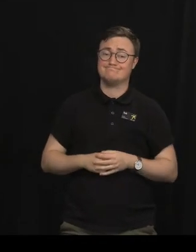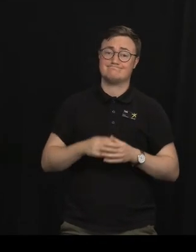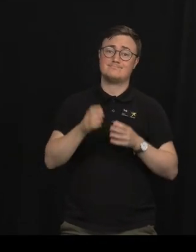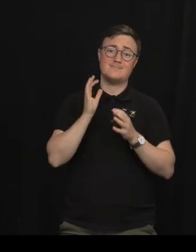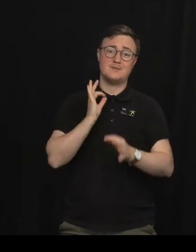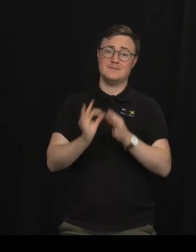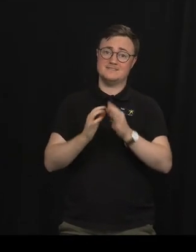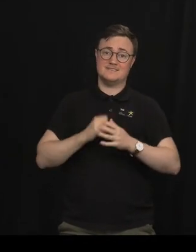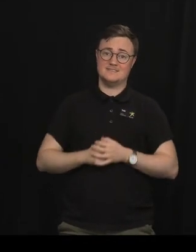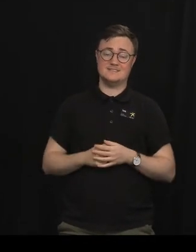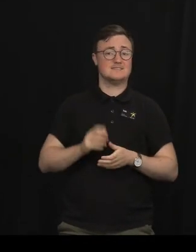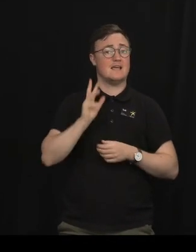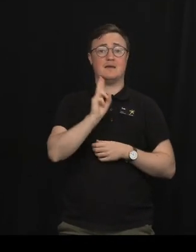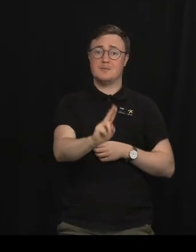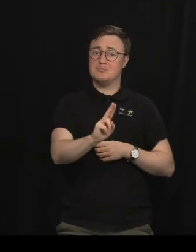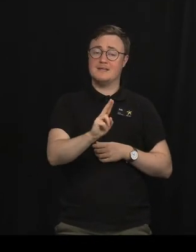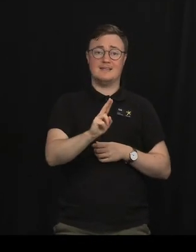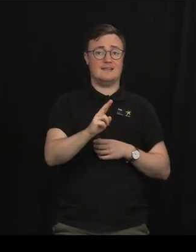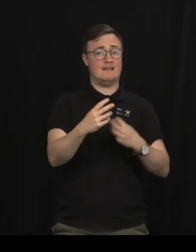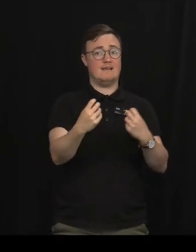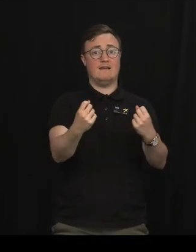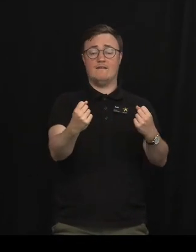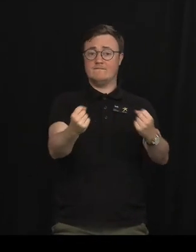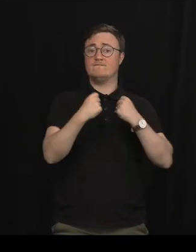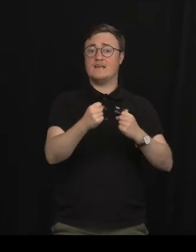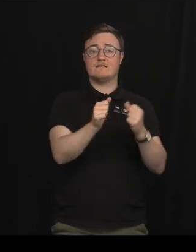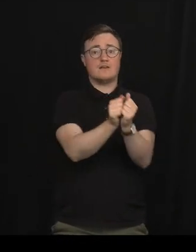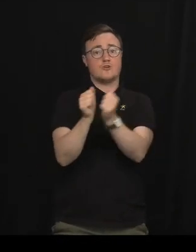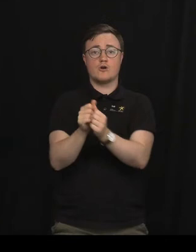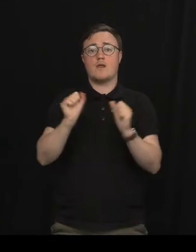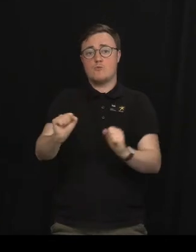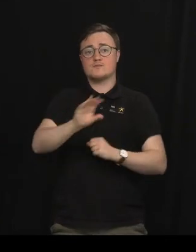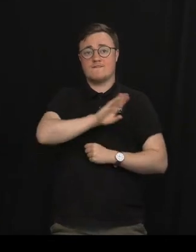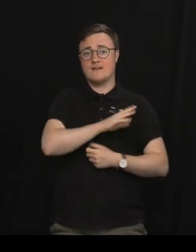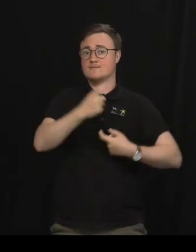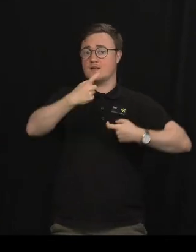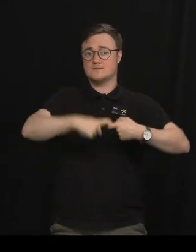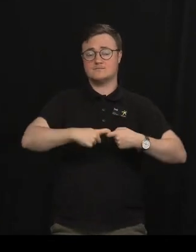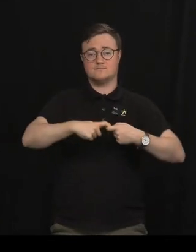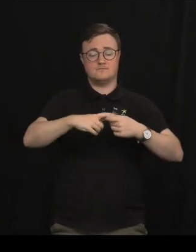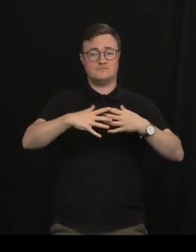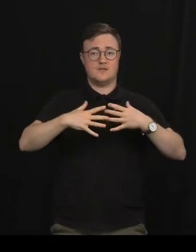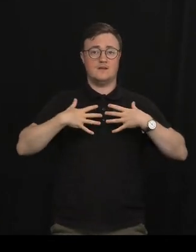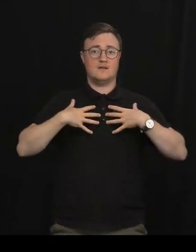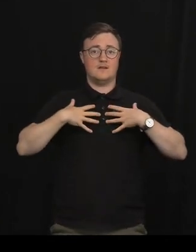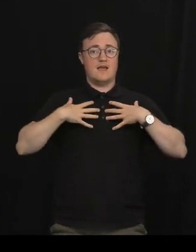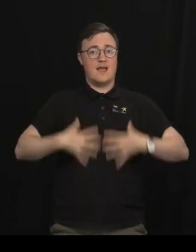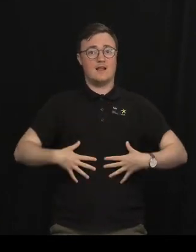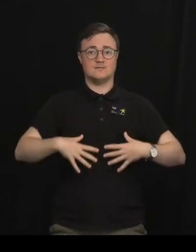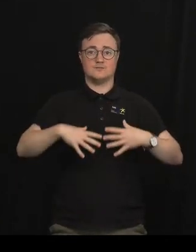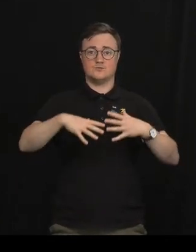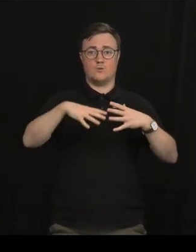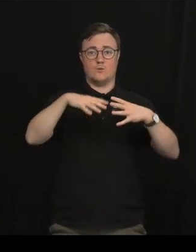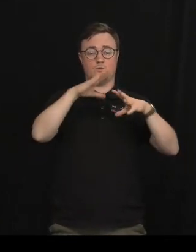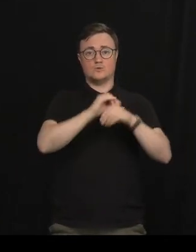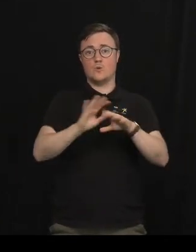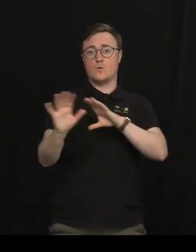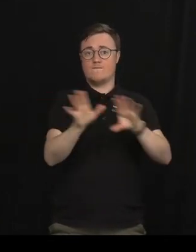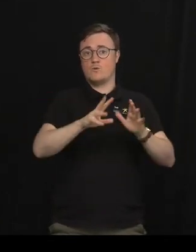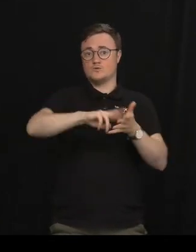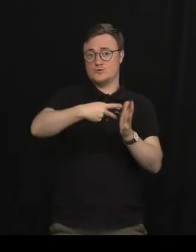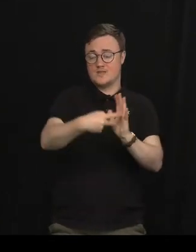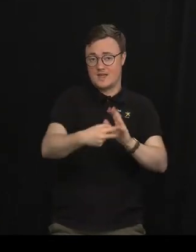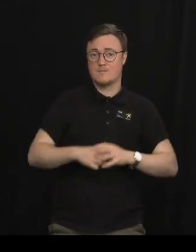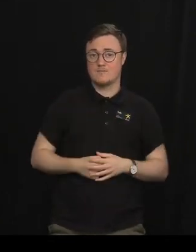just nuts and bolts of any public health system that makes us, you know, public health specialists just thrilled. But I'm